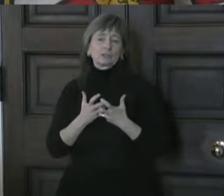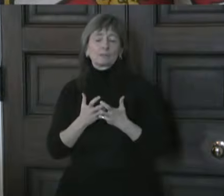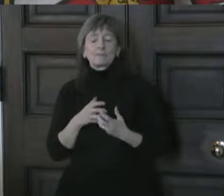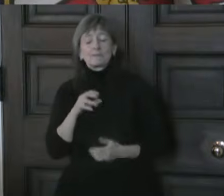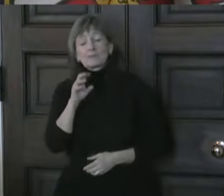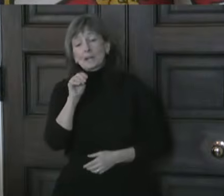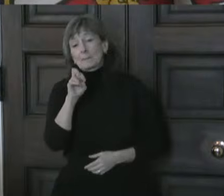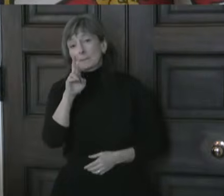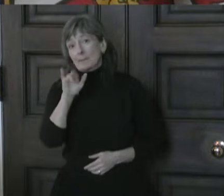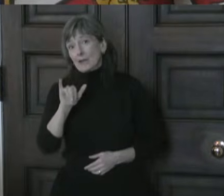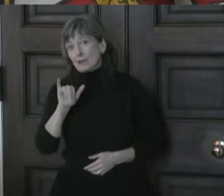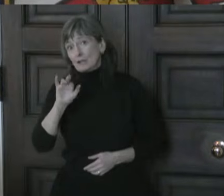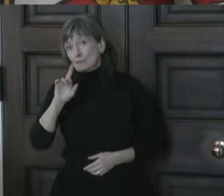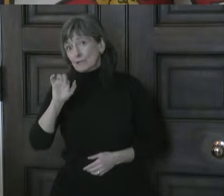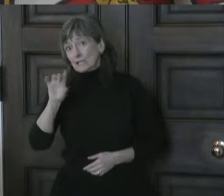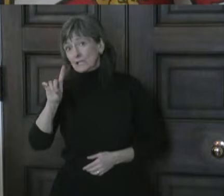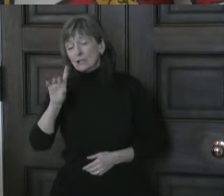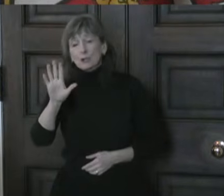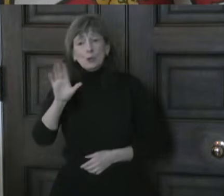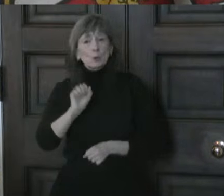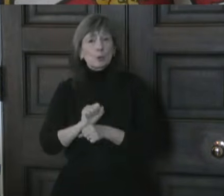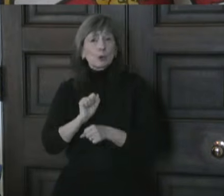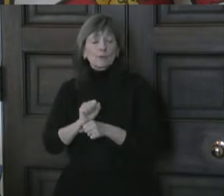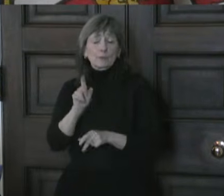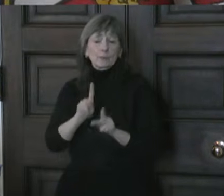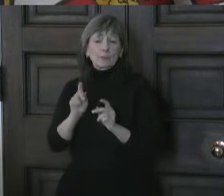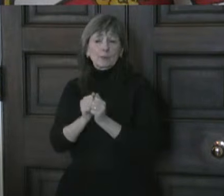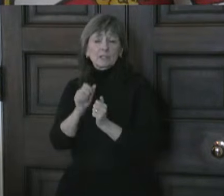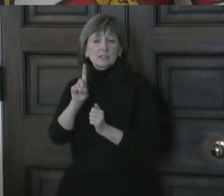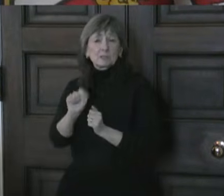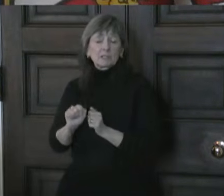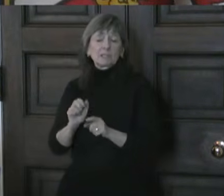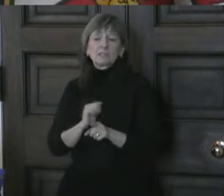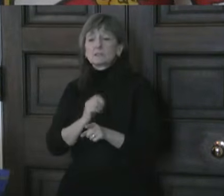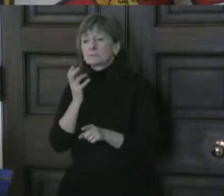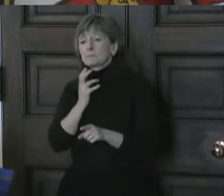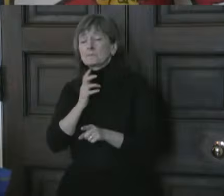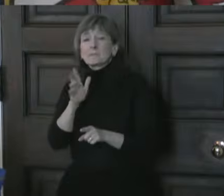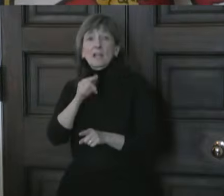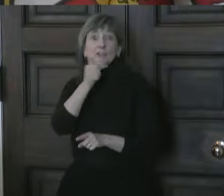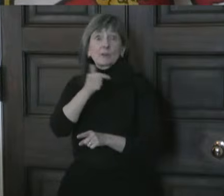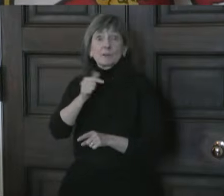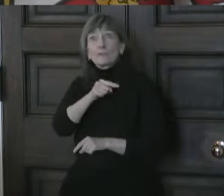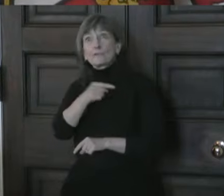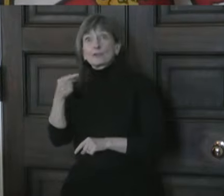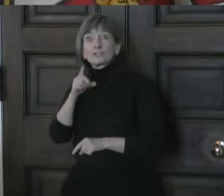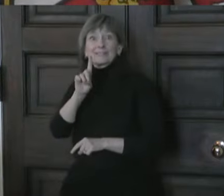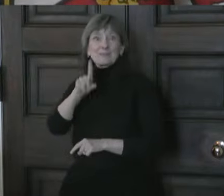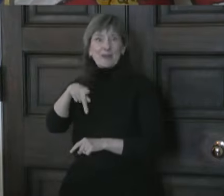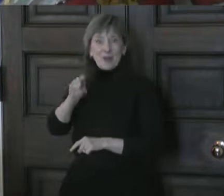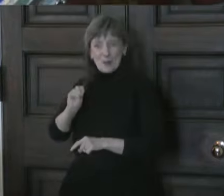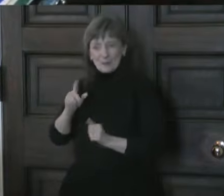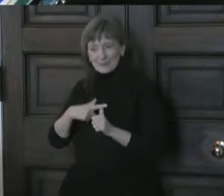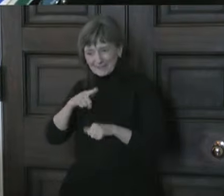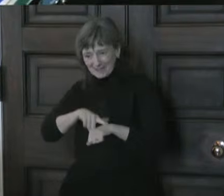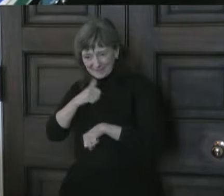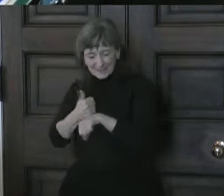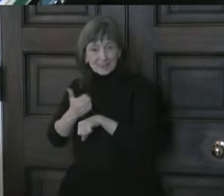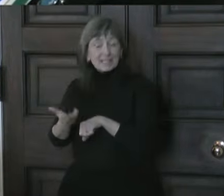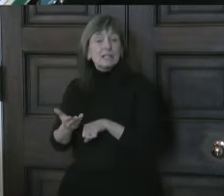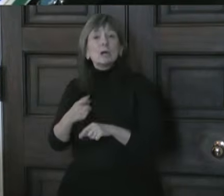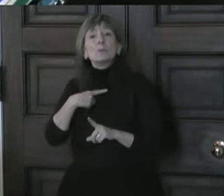Reid, your work with persons with disabilities and our government's first Disability Policy Office, as well as